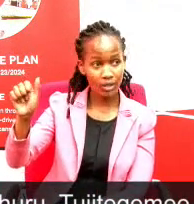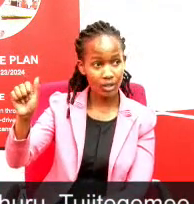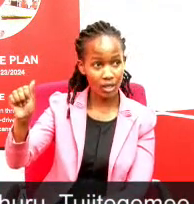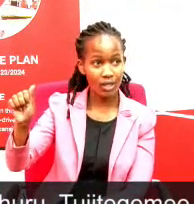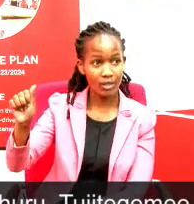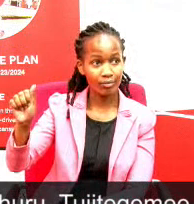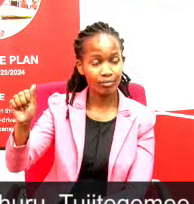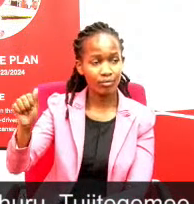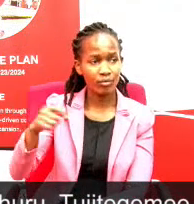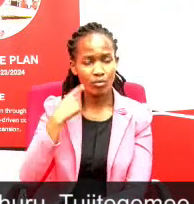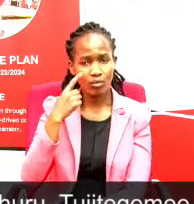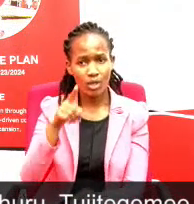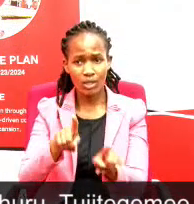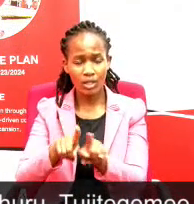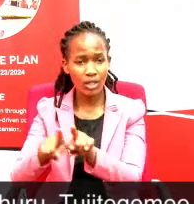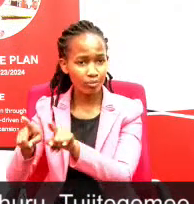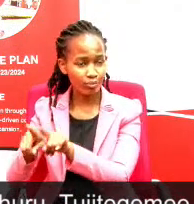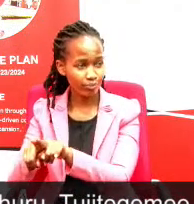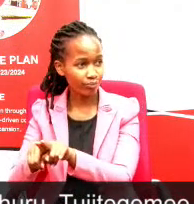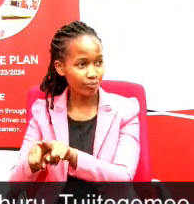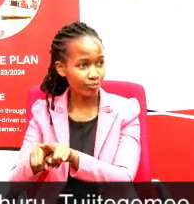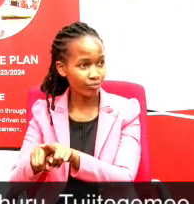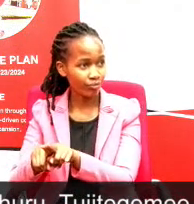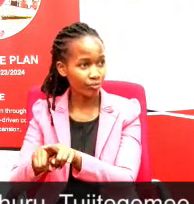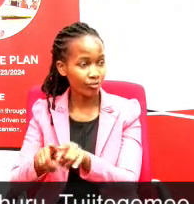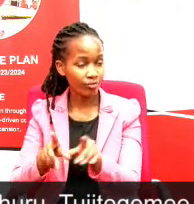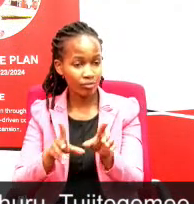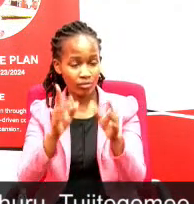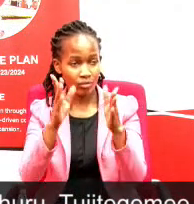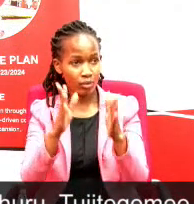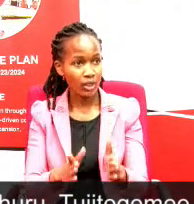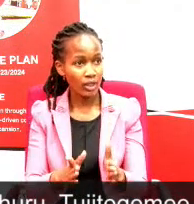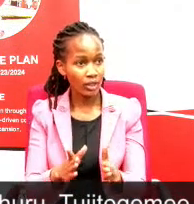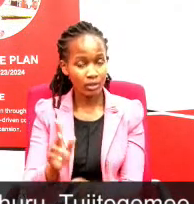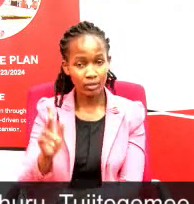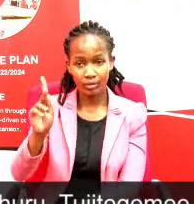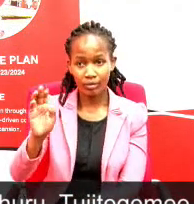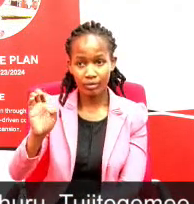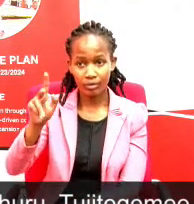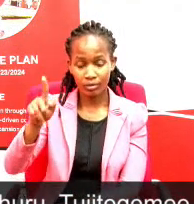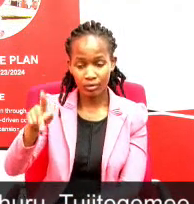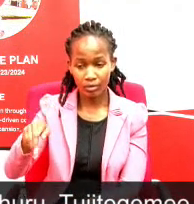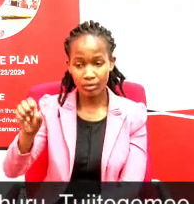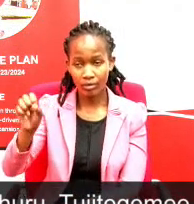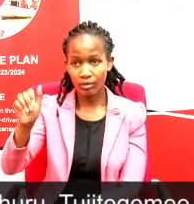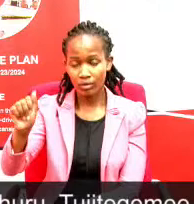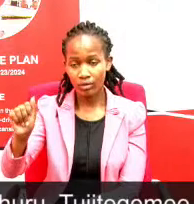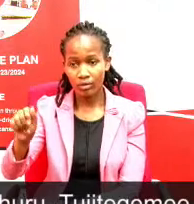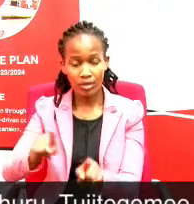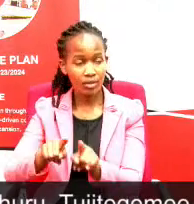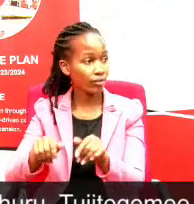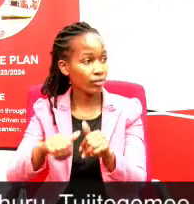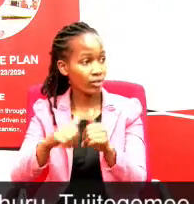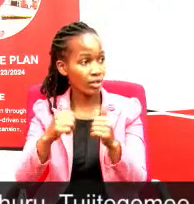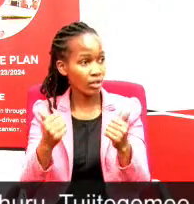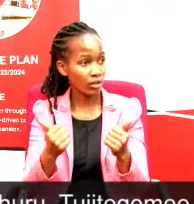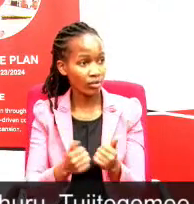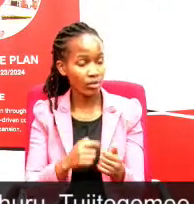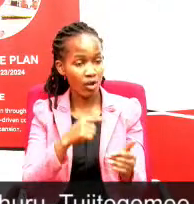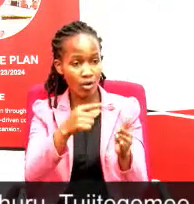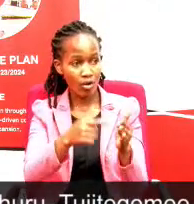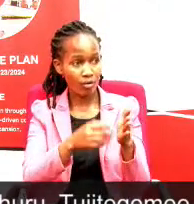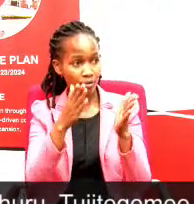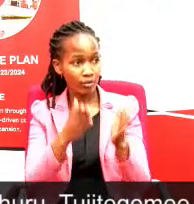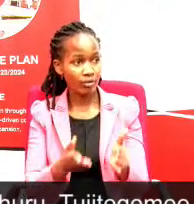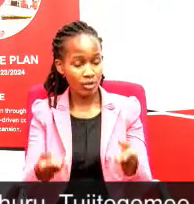Kunyiha, who is also is the director of KEPSA, I'm sorry, who is also the chairperson of Association of Manufacturers,